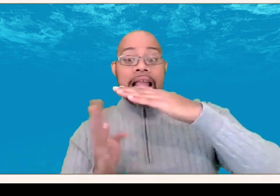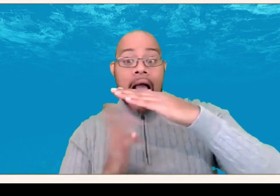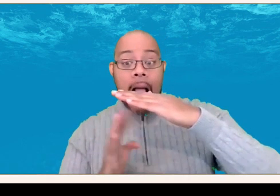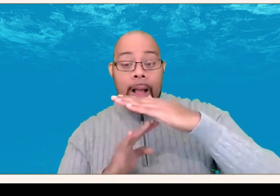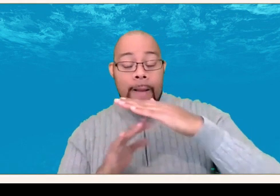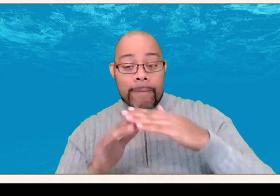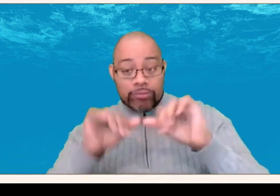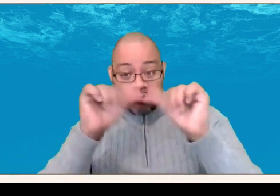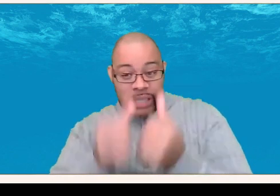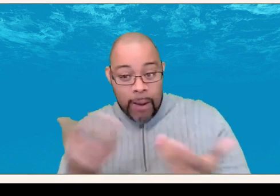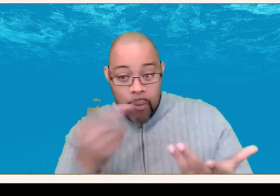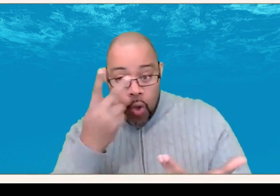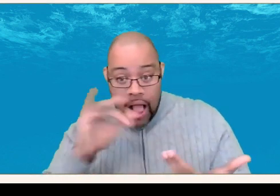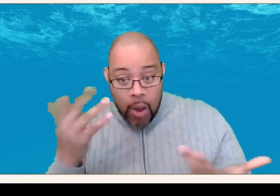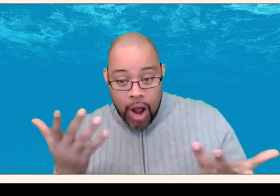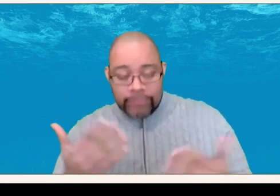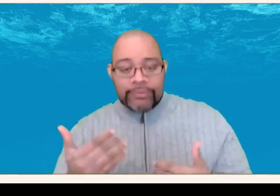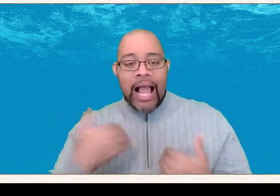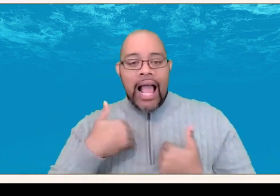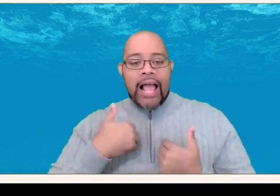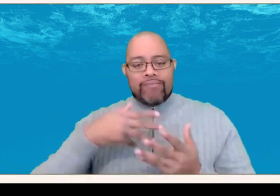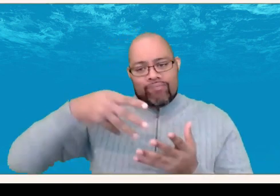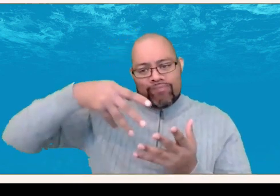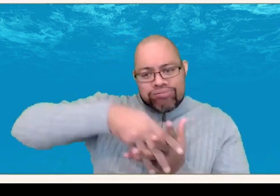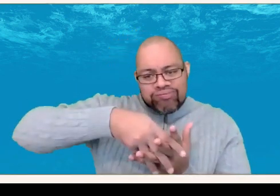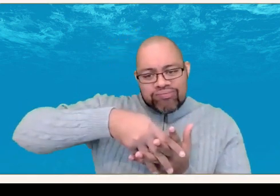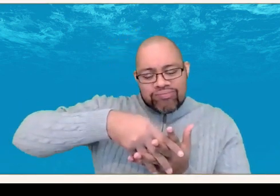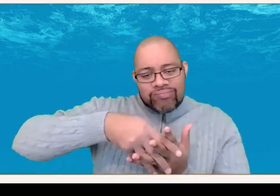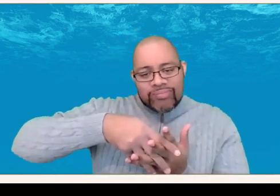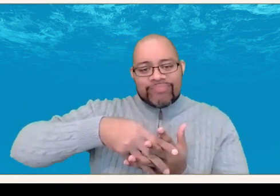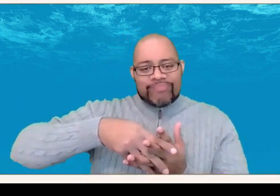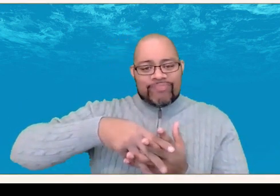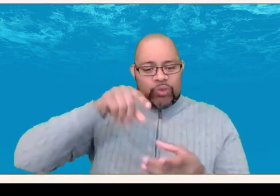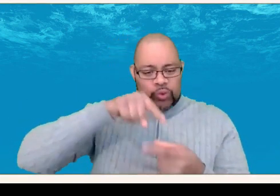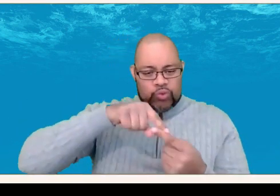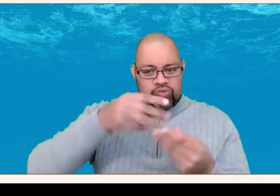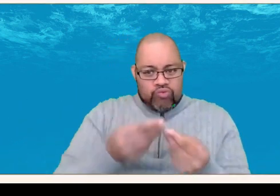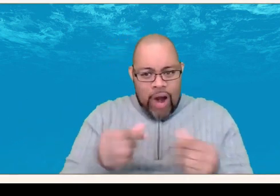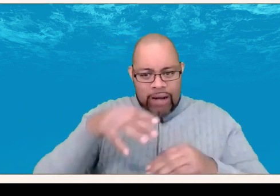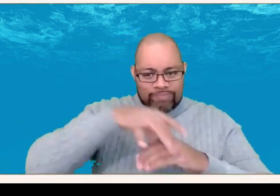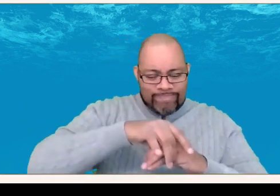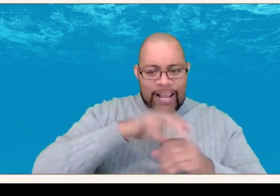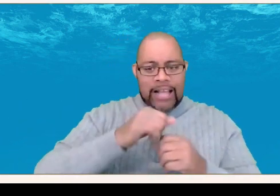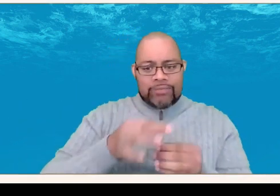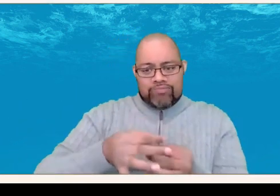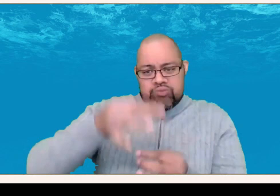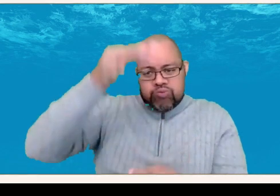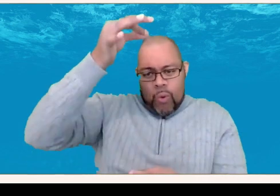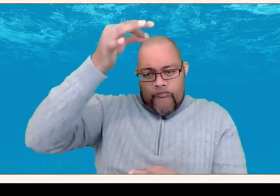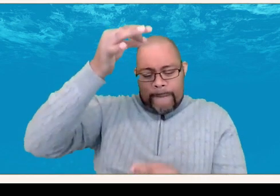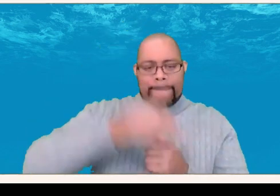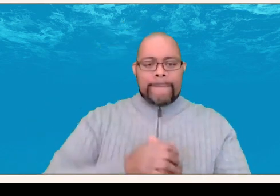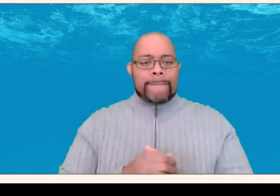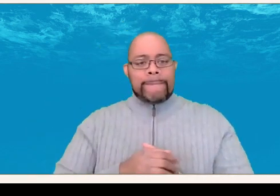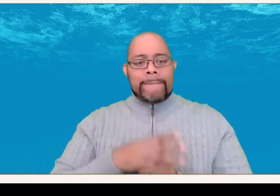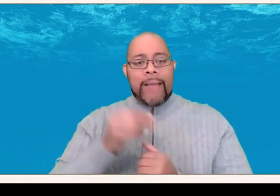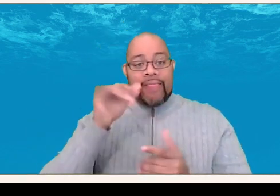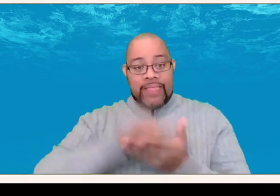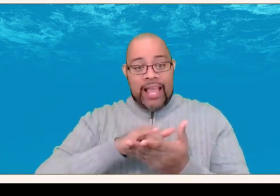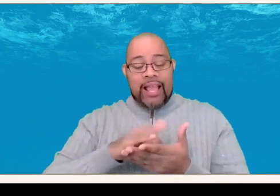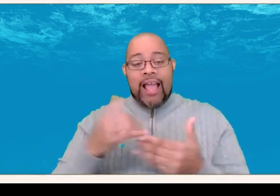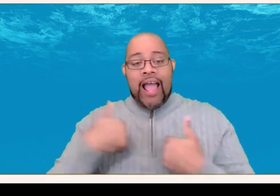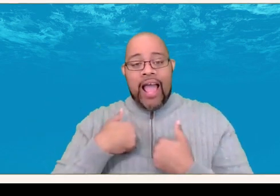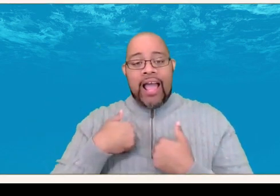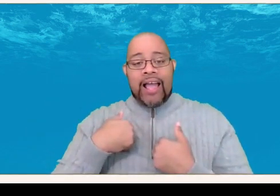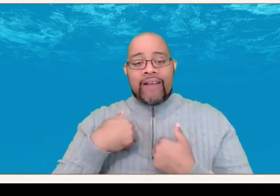Kelp's morphology consists of a holdfast that holds them down to the substrate, and then a stipe that looks like a stem, and out of